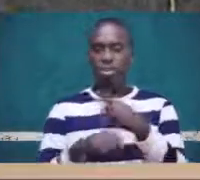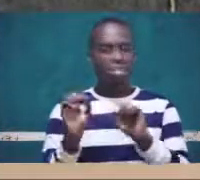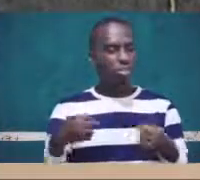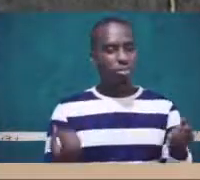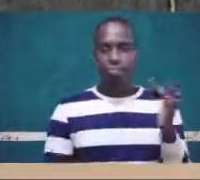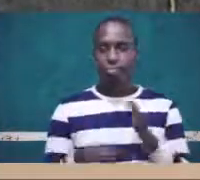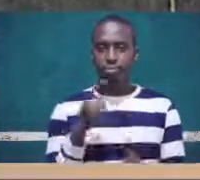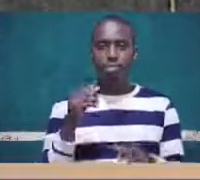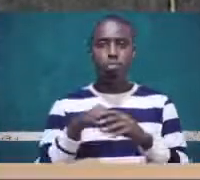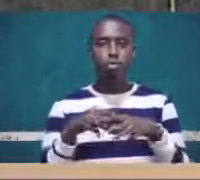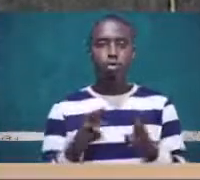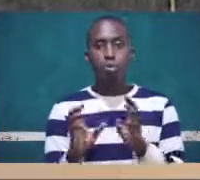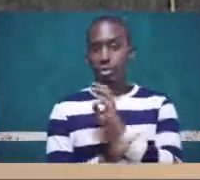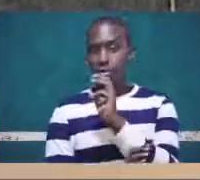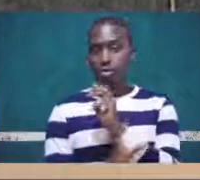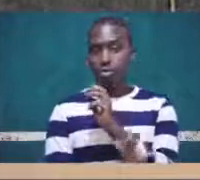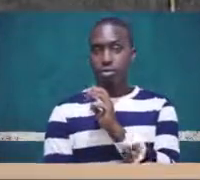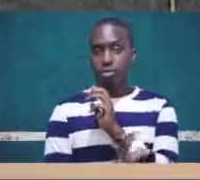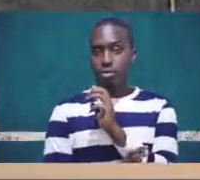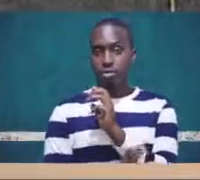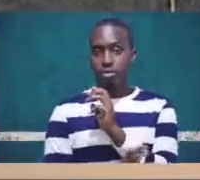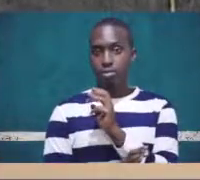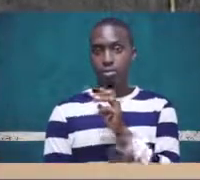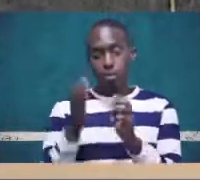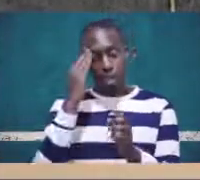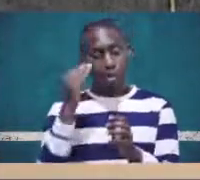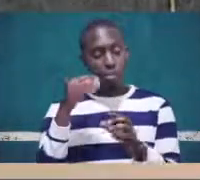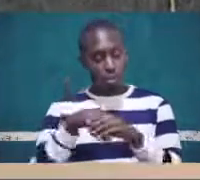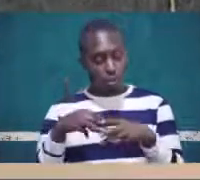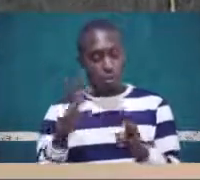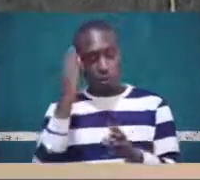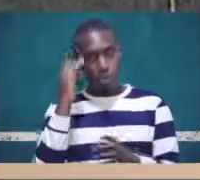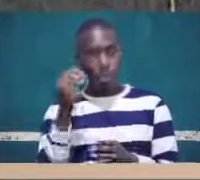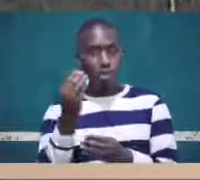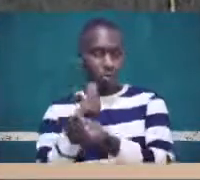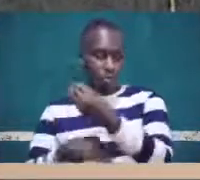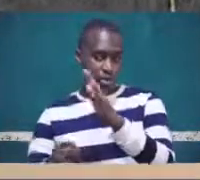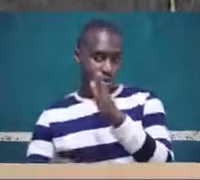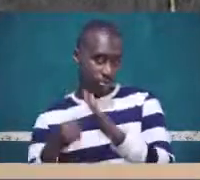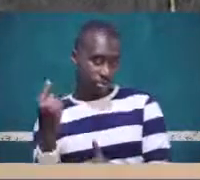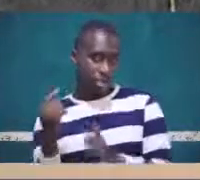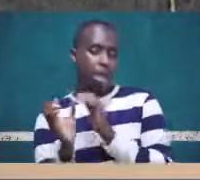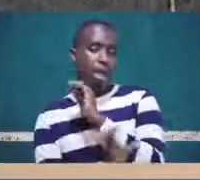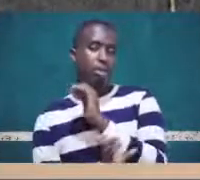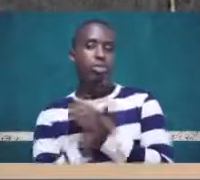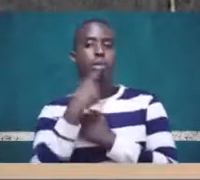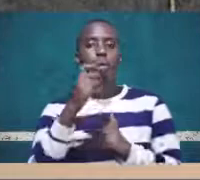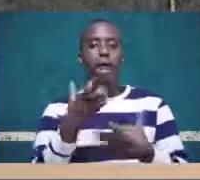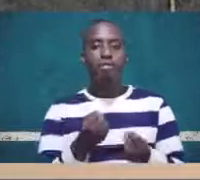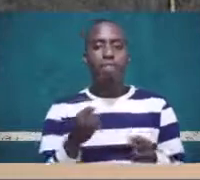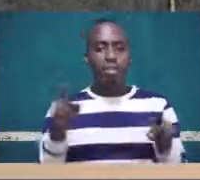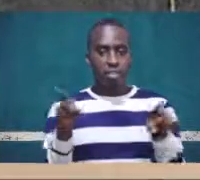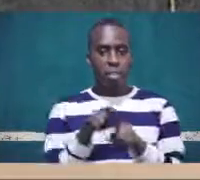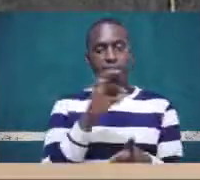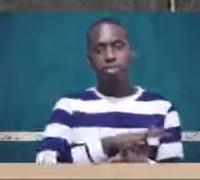successful. Now, in order for trade to succeed, countries should have the same interest in order to